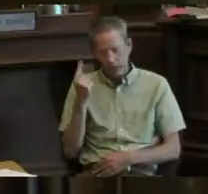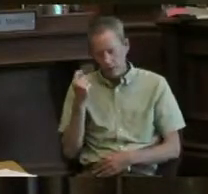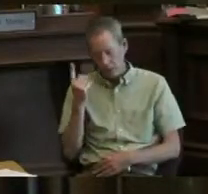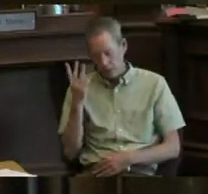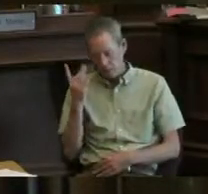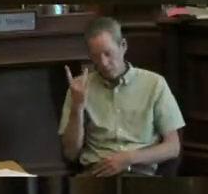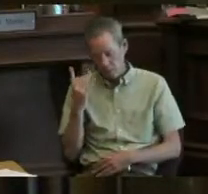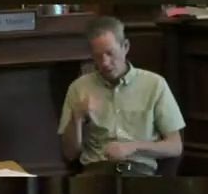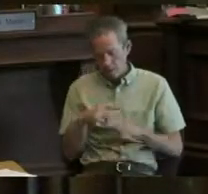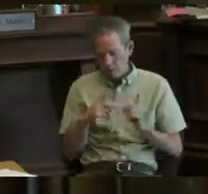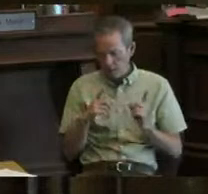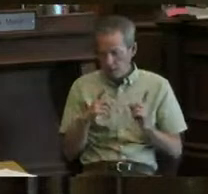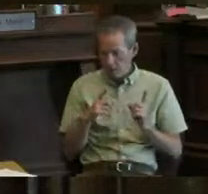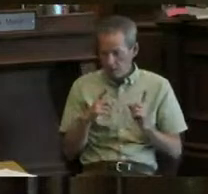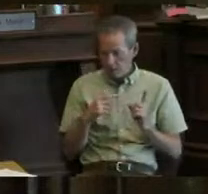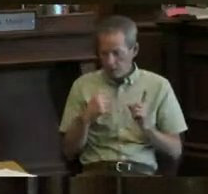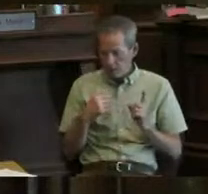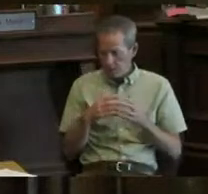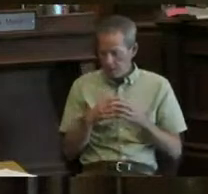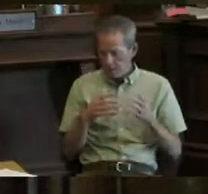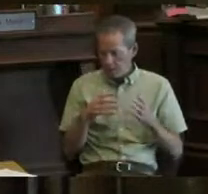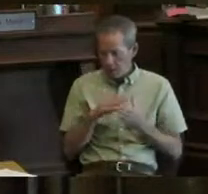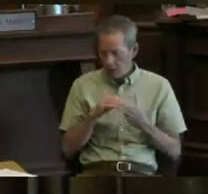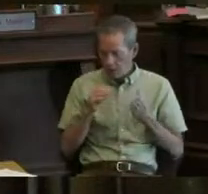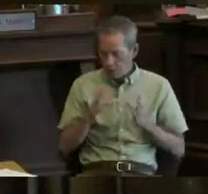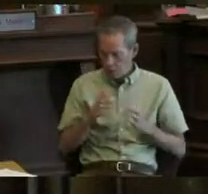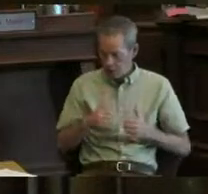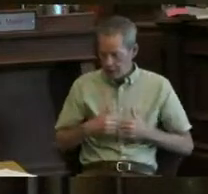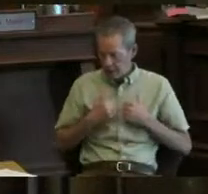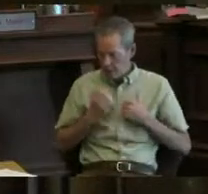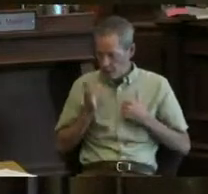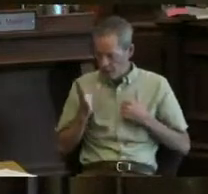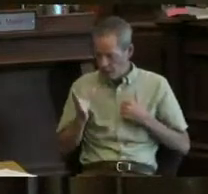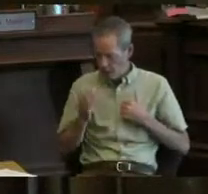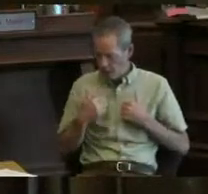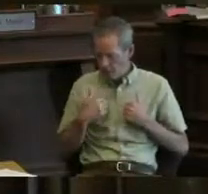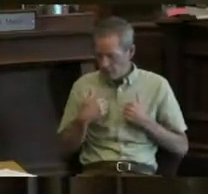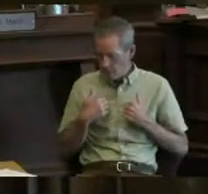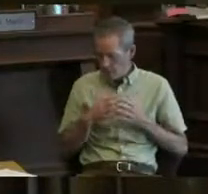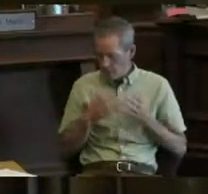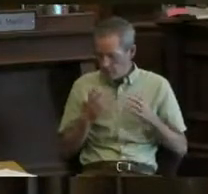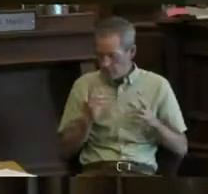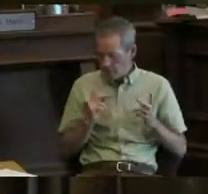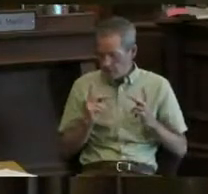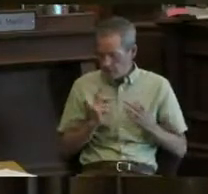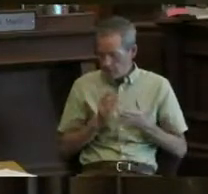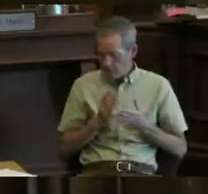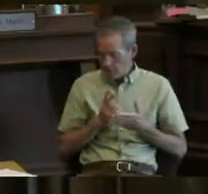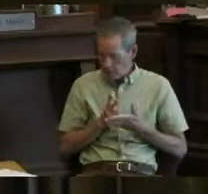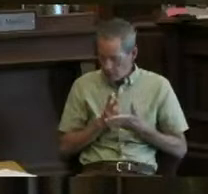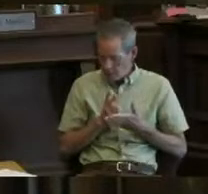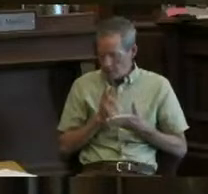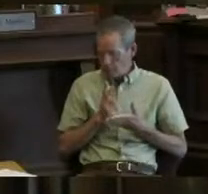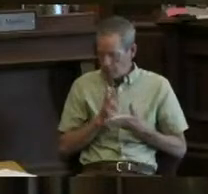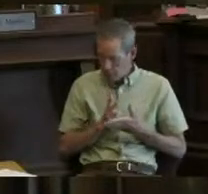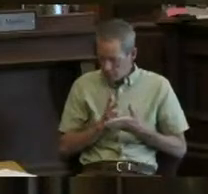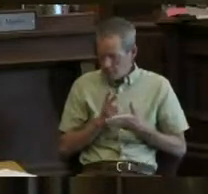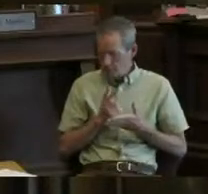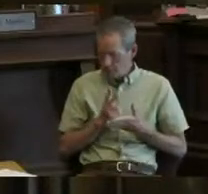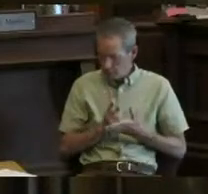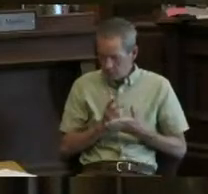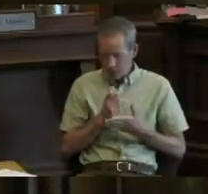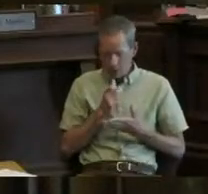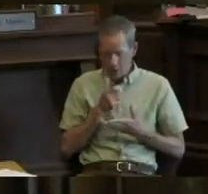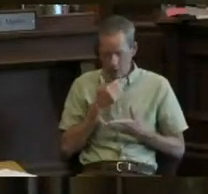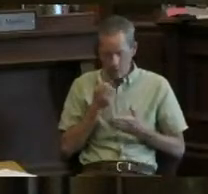but it's, you know, you got a lot of students living over there. You got a lot of people stopping and going, for lack of a better way of putting it,